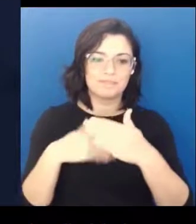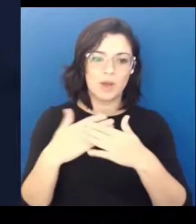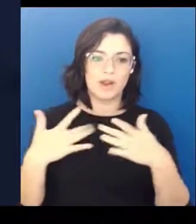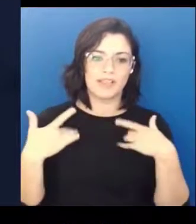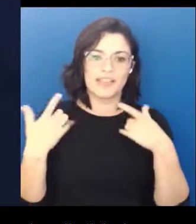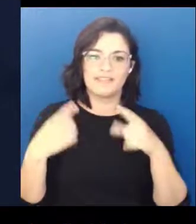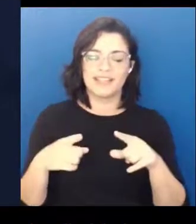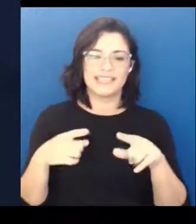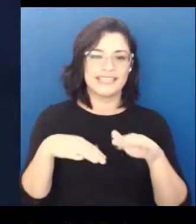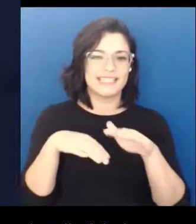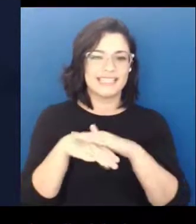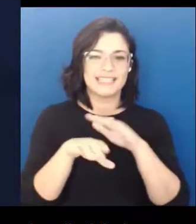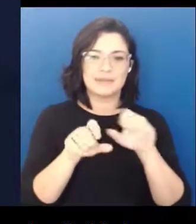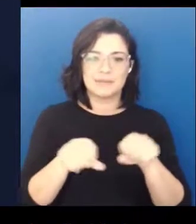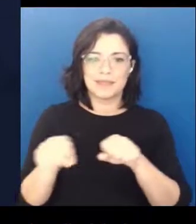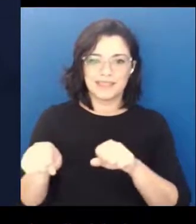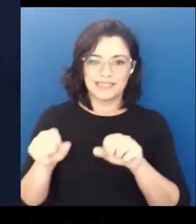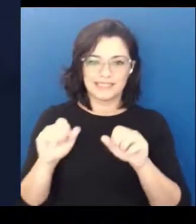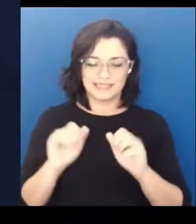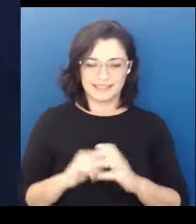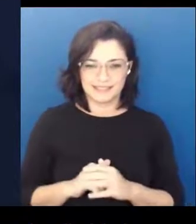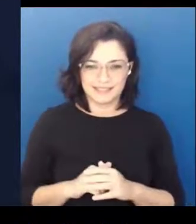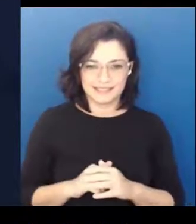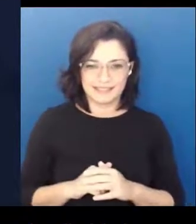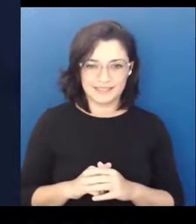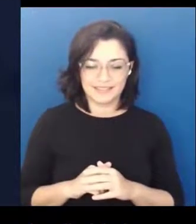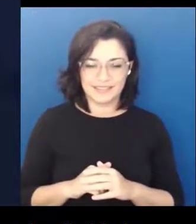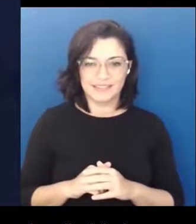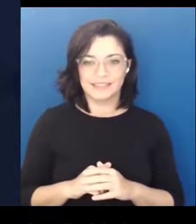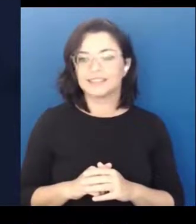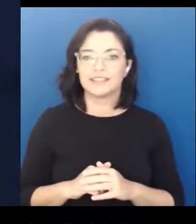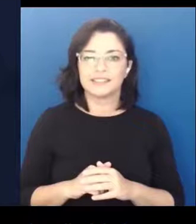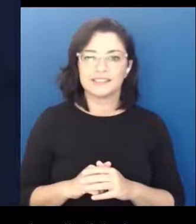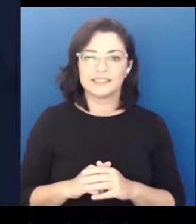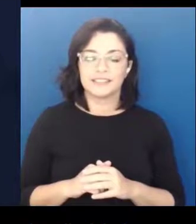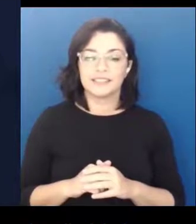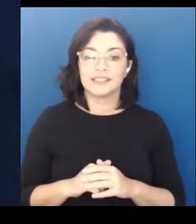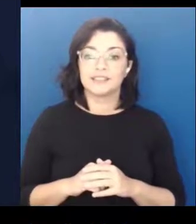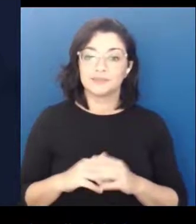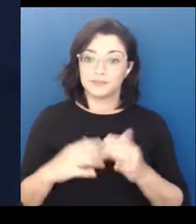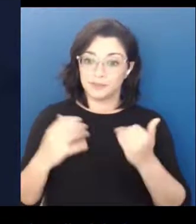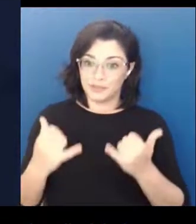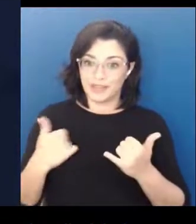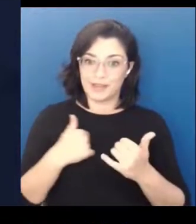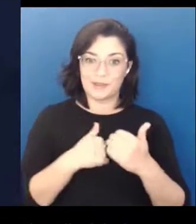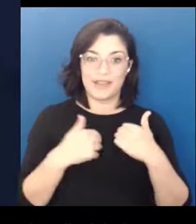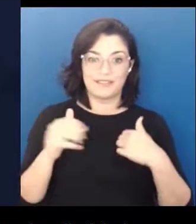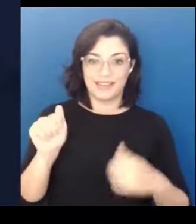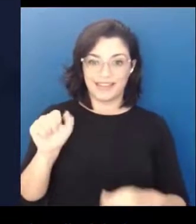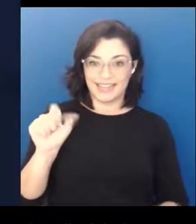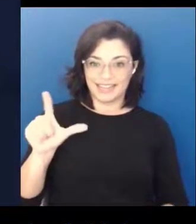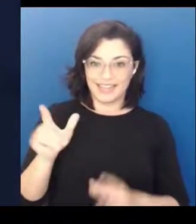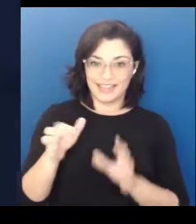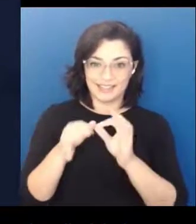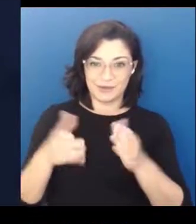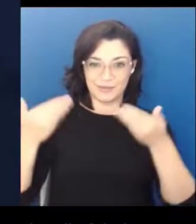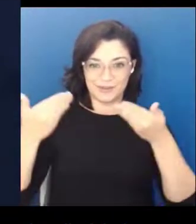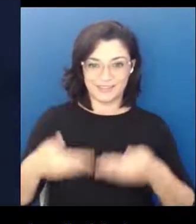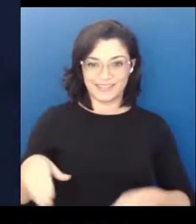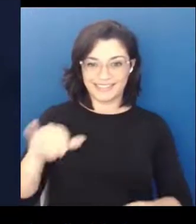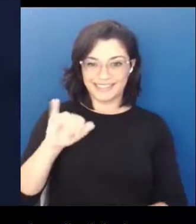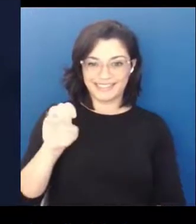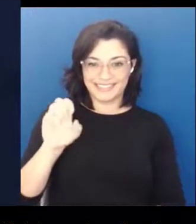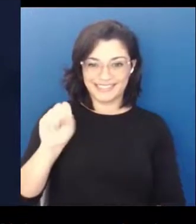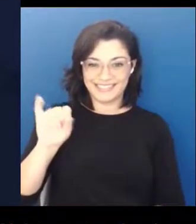possible. To that end, today we have an ASL interpreter, Jessica. Thank you so much for joining